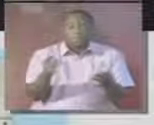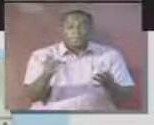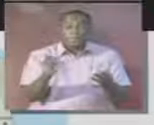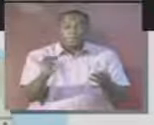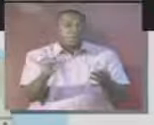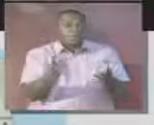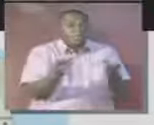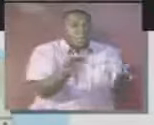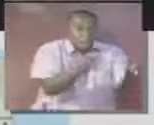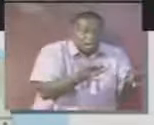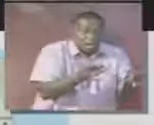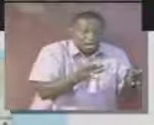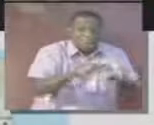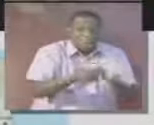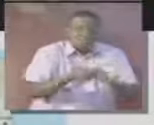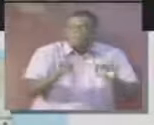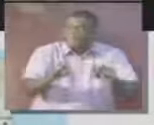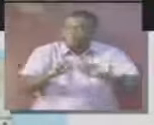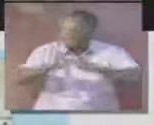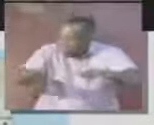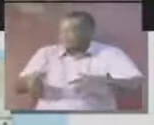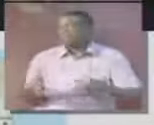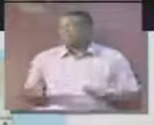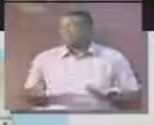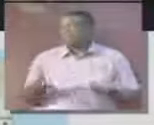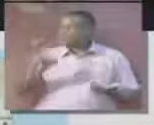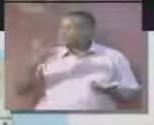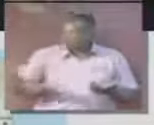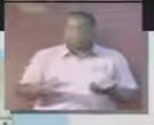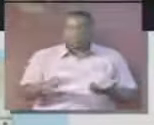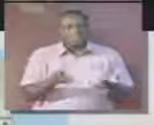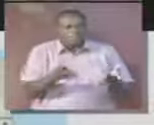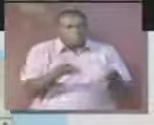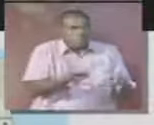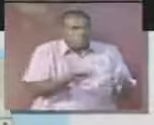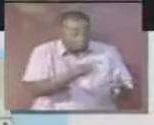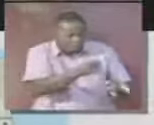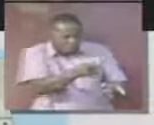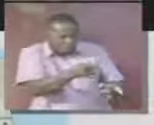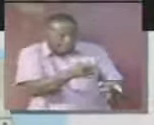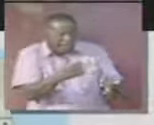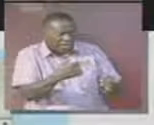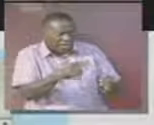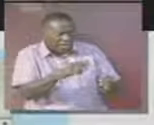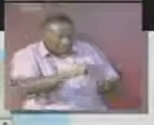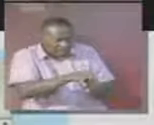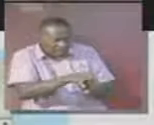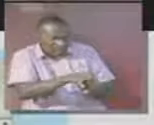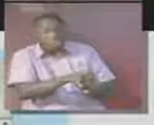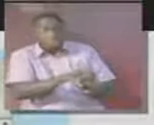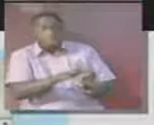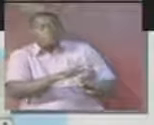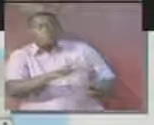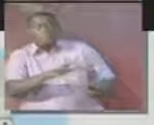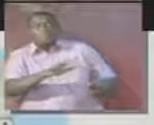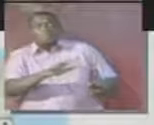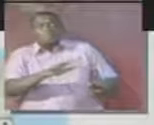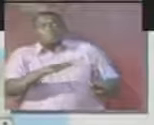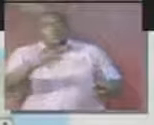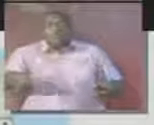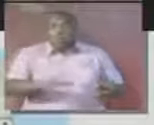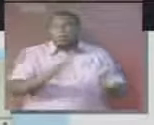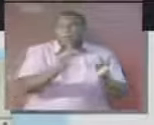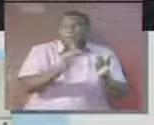and infectious individual coming into contact with a susceptible, not